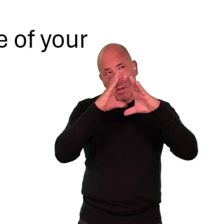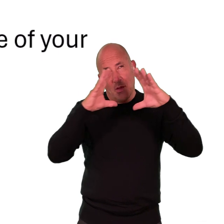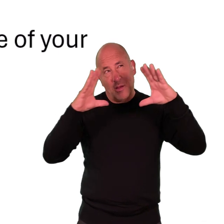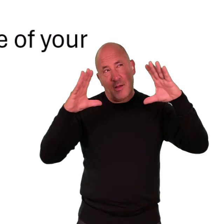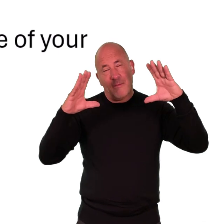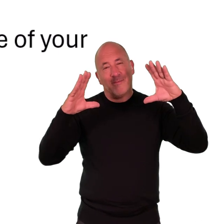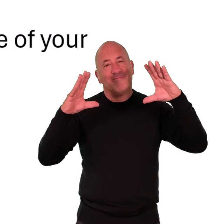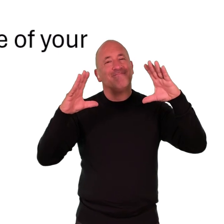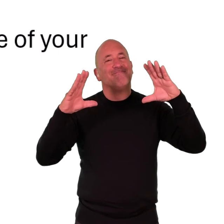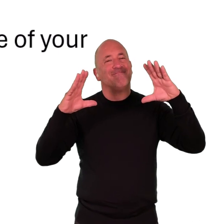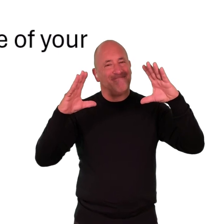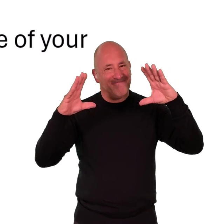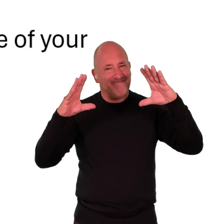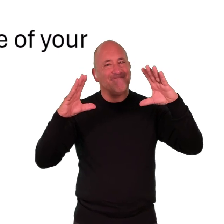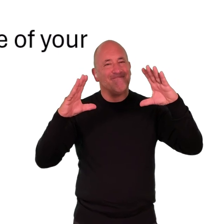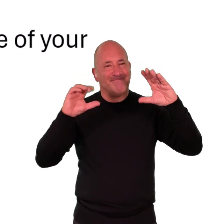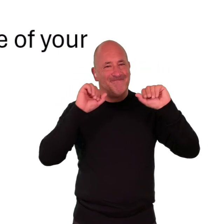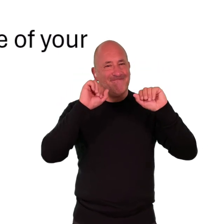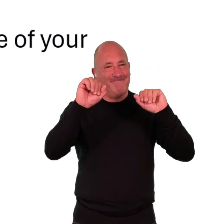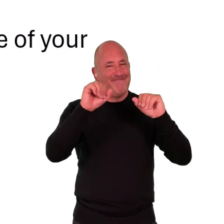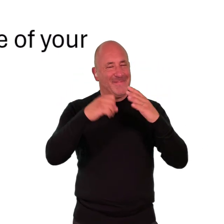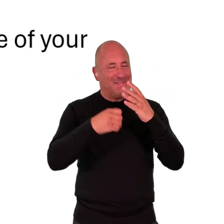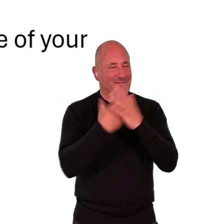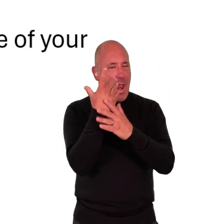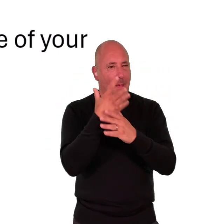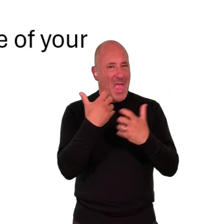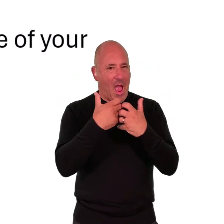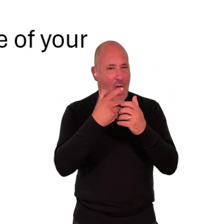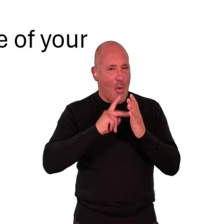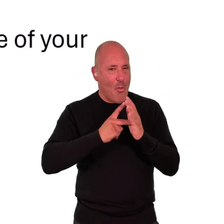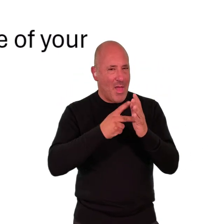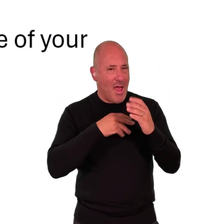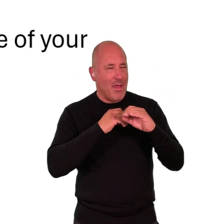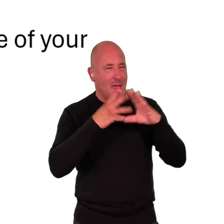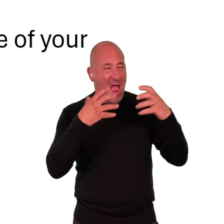development an applicant is planning just by looking at the expenditure.